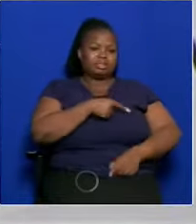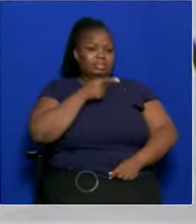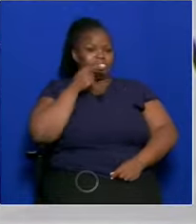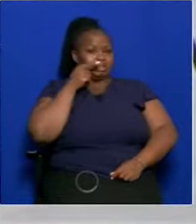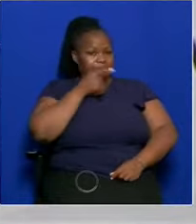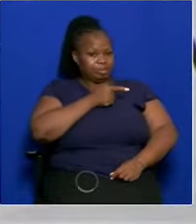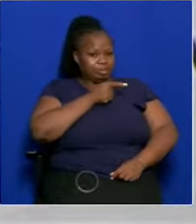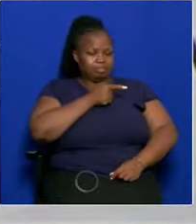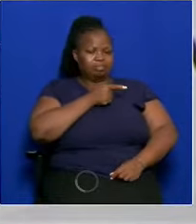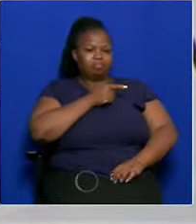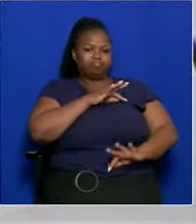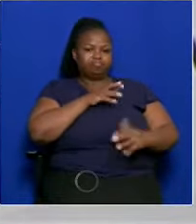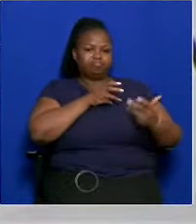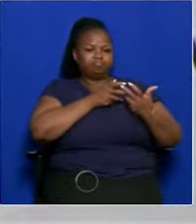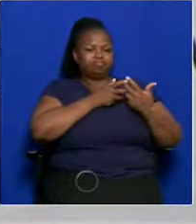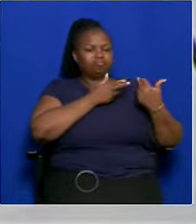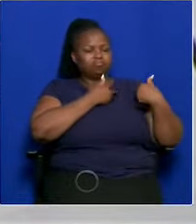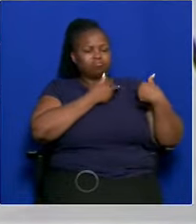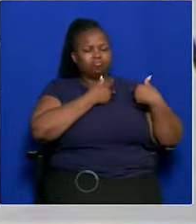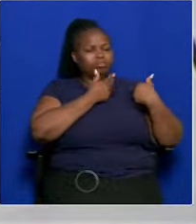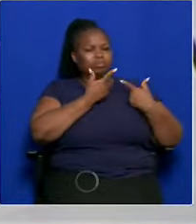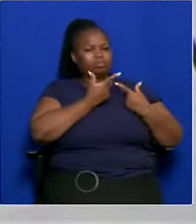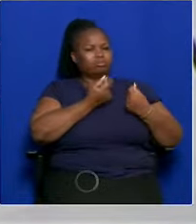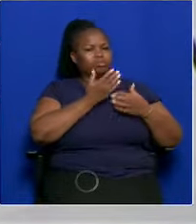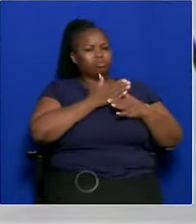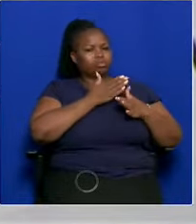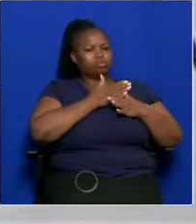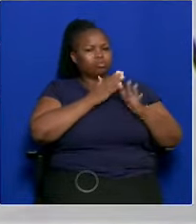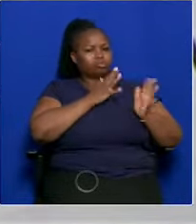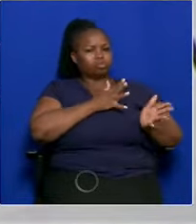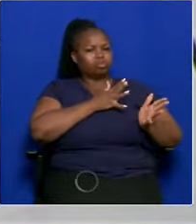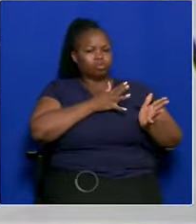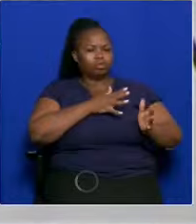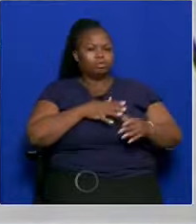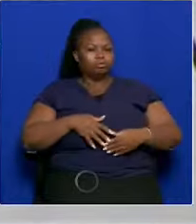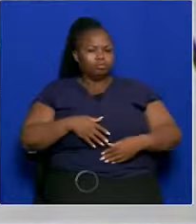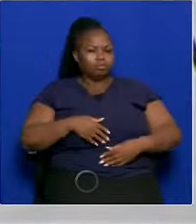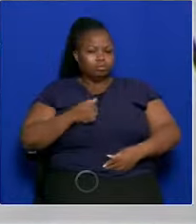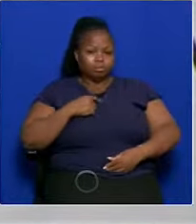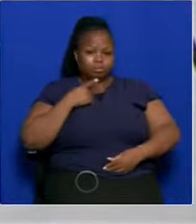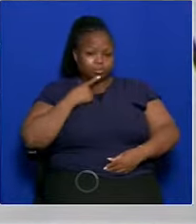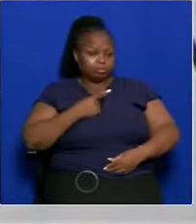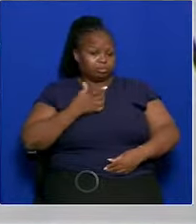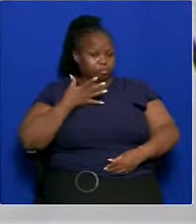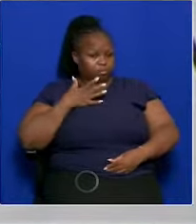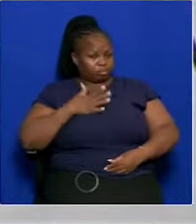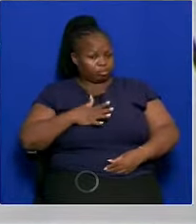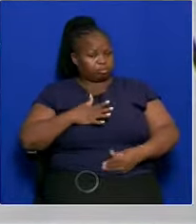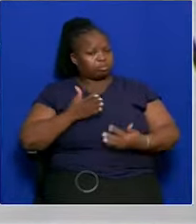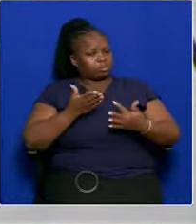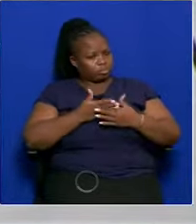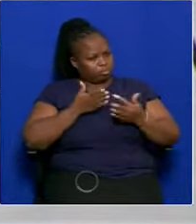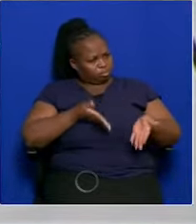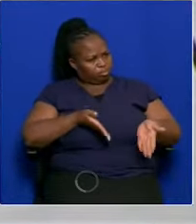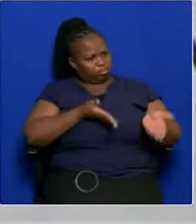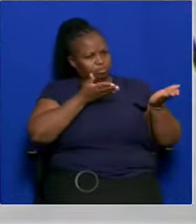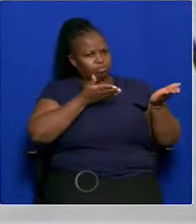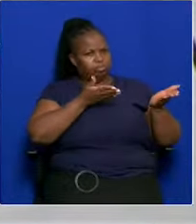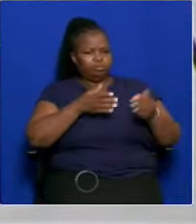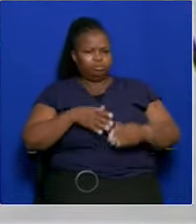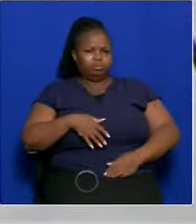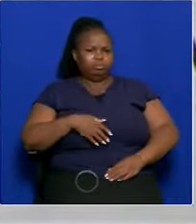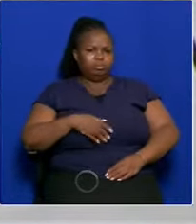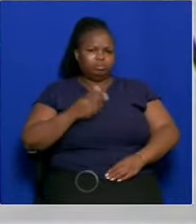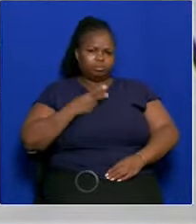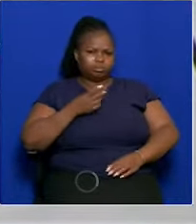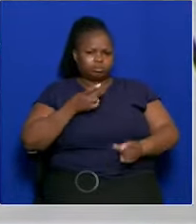my duties in relation to say, if you want to open a case, do this, and instructing a member to